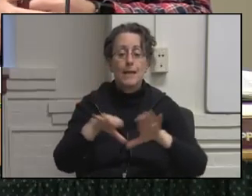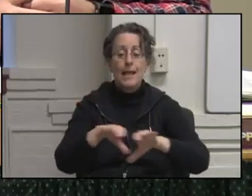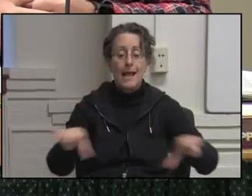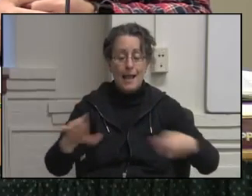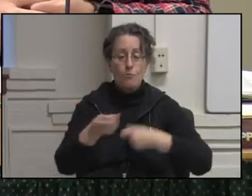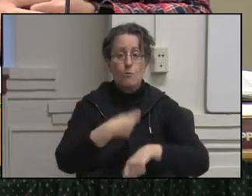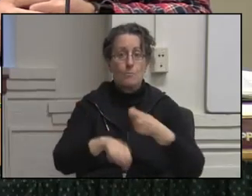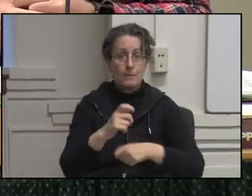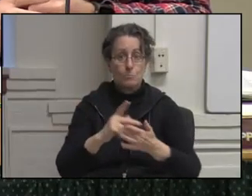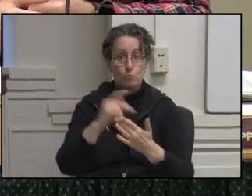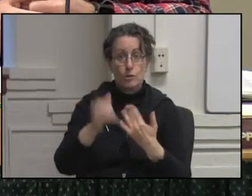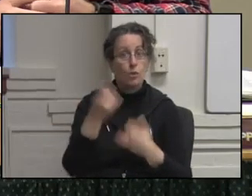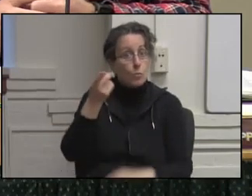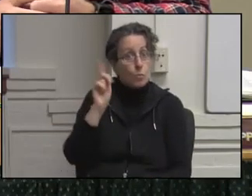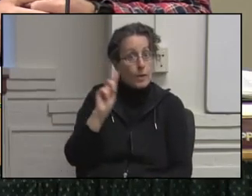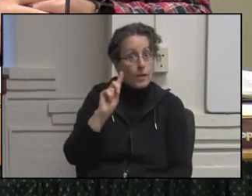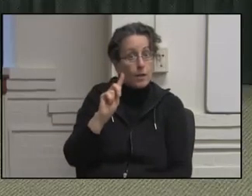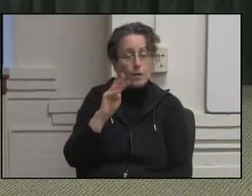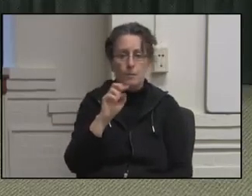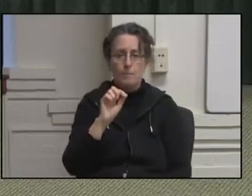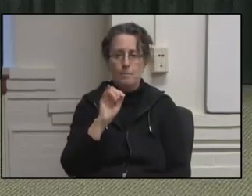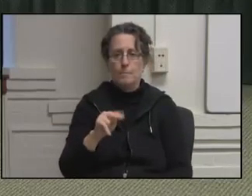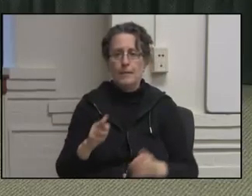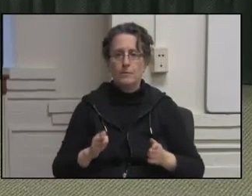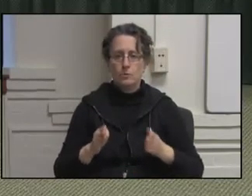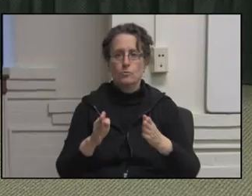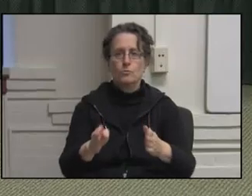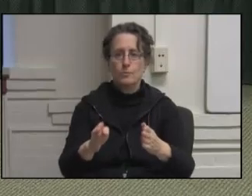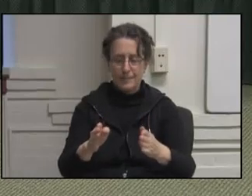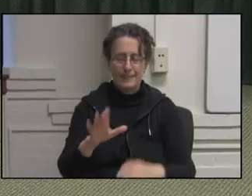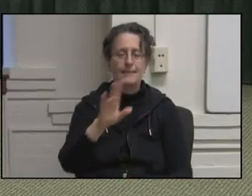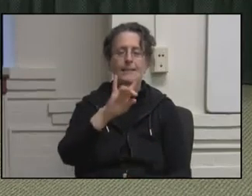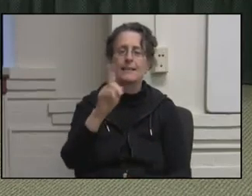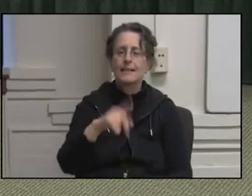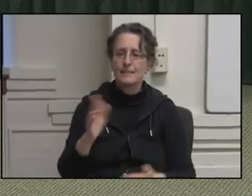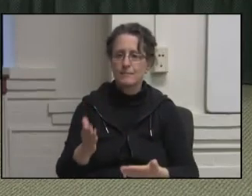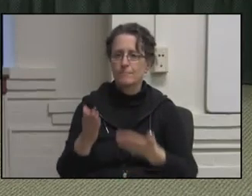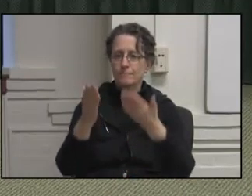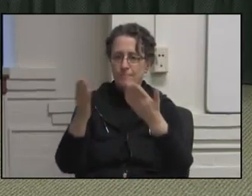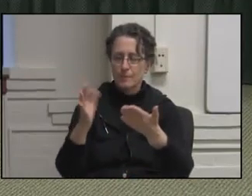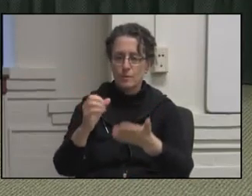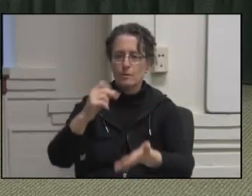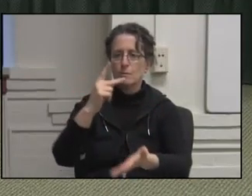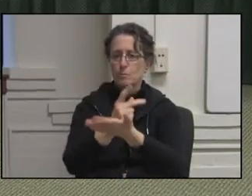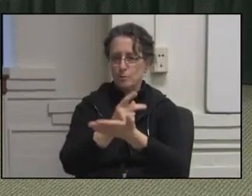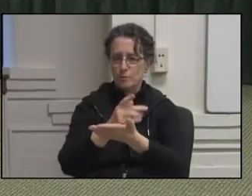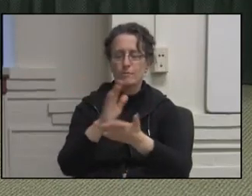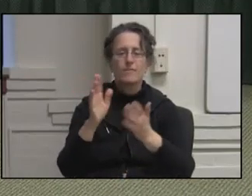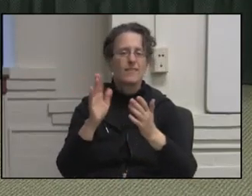Street. All right, Liz has made a motion to ratify the town manager's bid award in the amount of